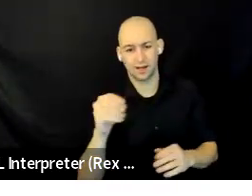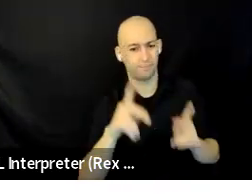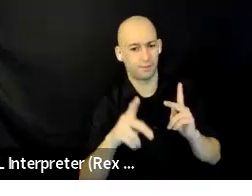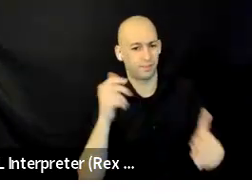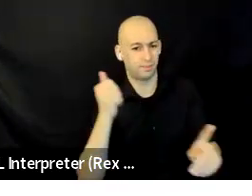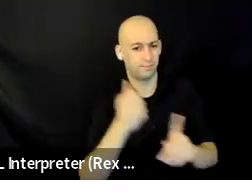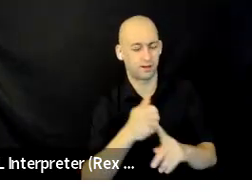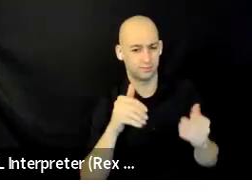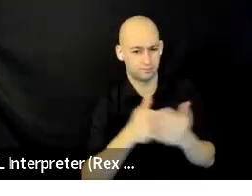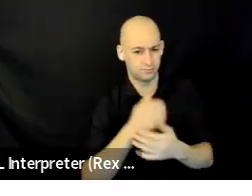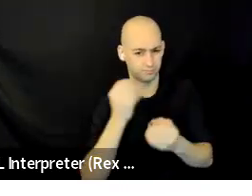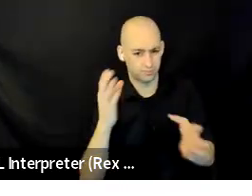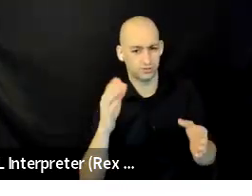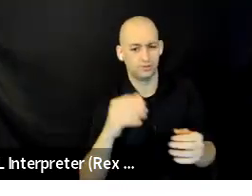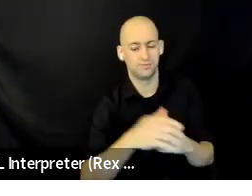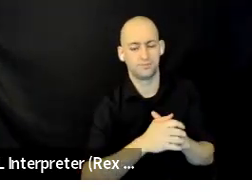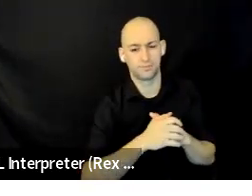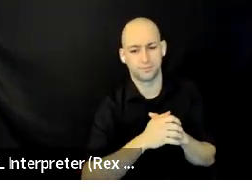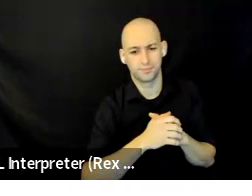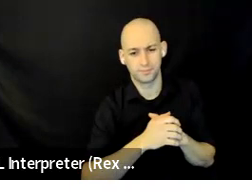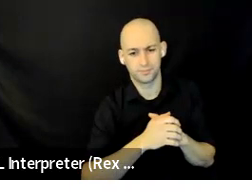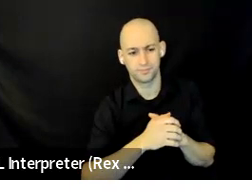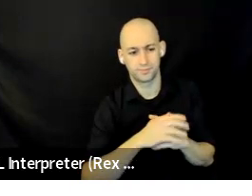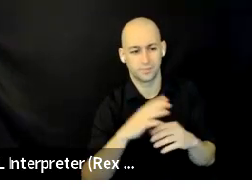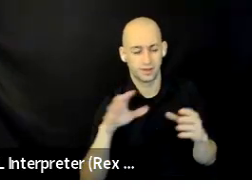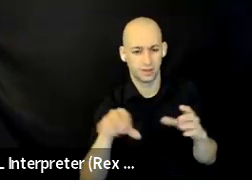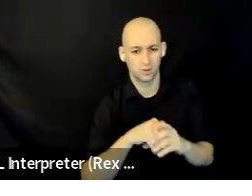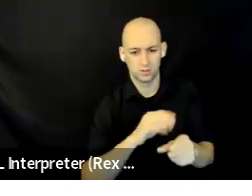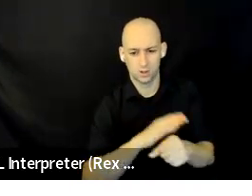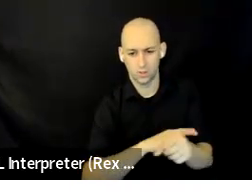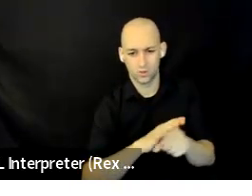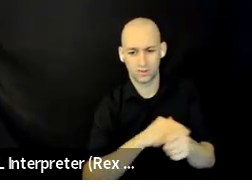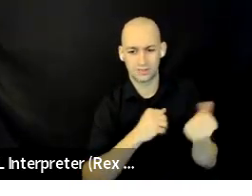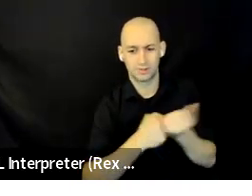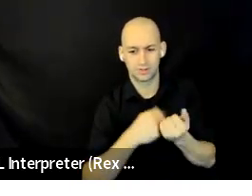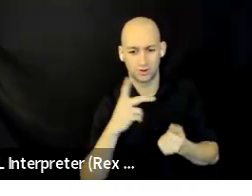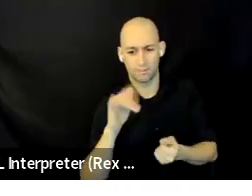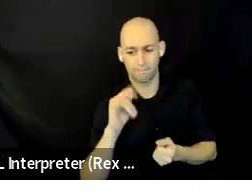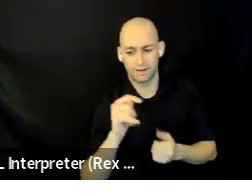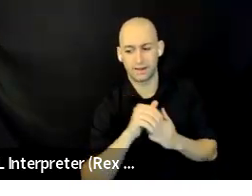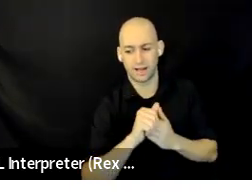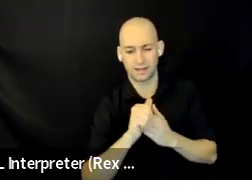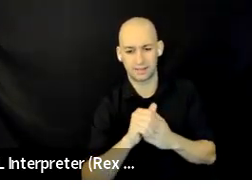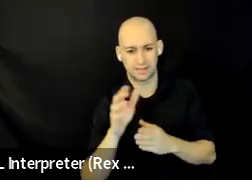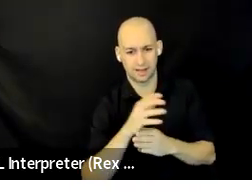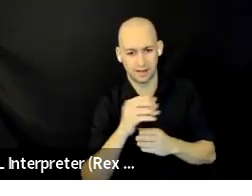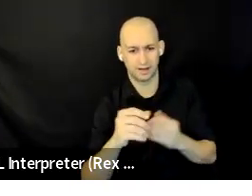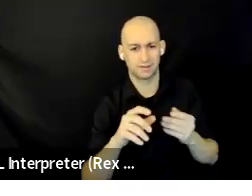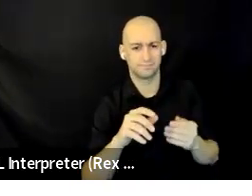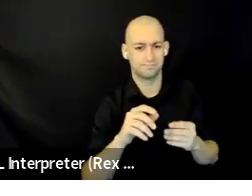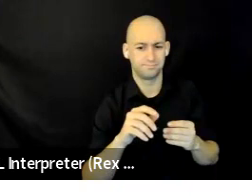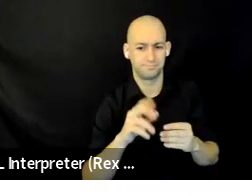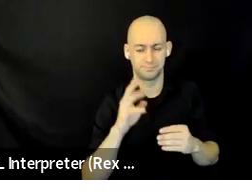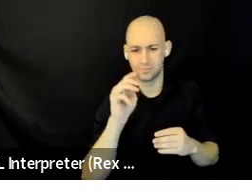finalize in the coming months. And that includes the local sponsored PID guidance, the main document, and the metrics. Our plan